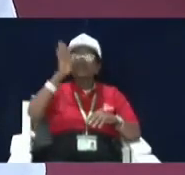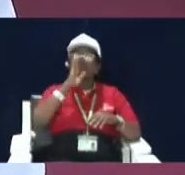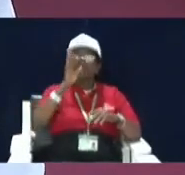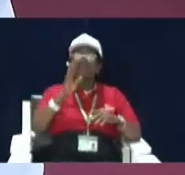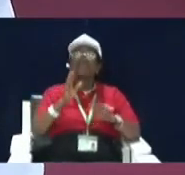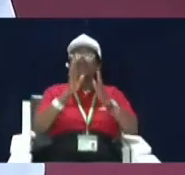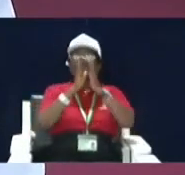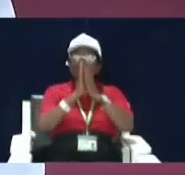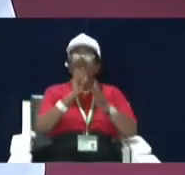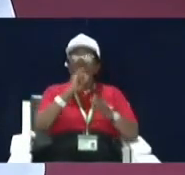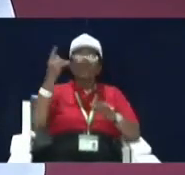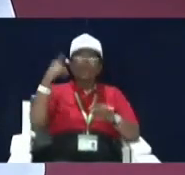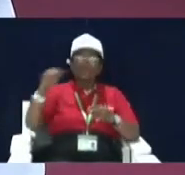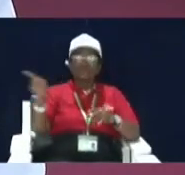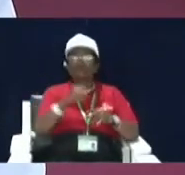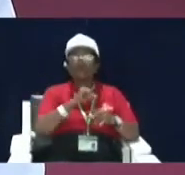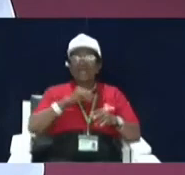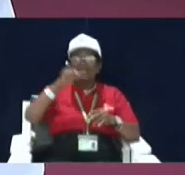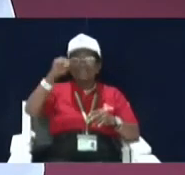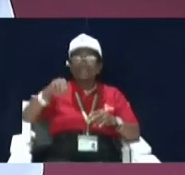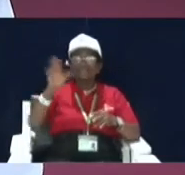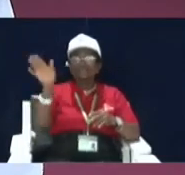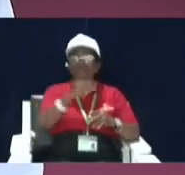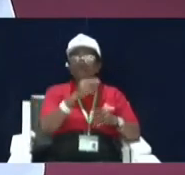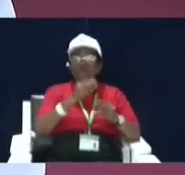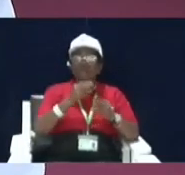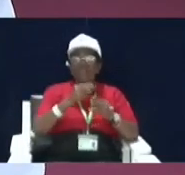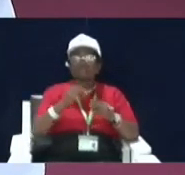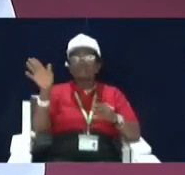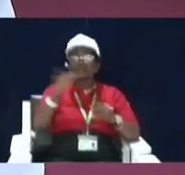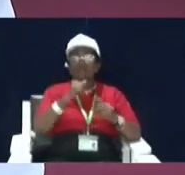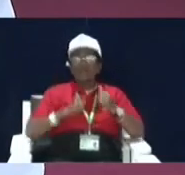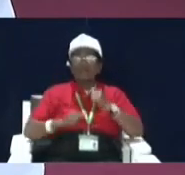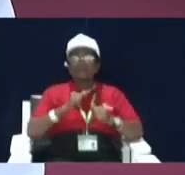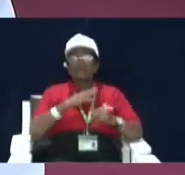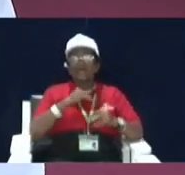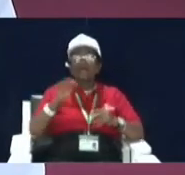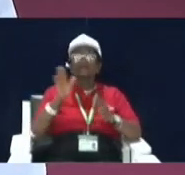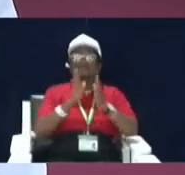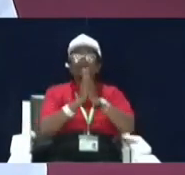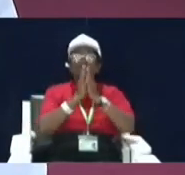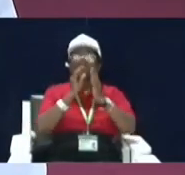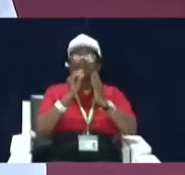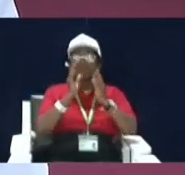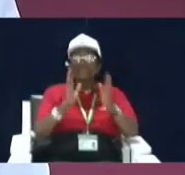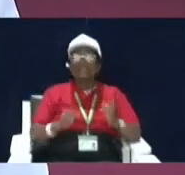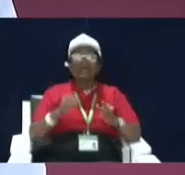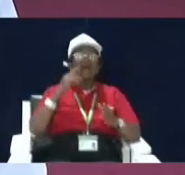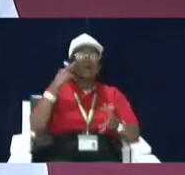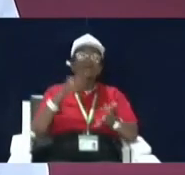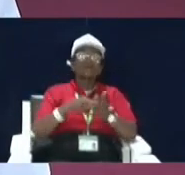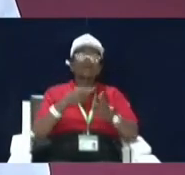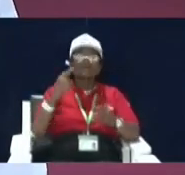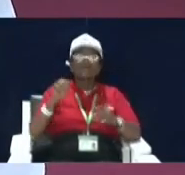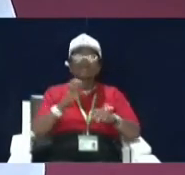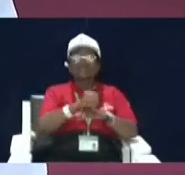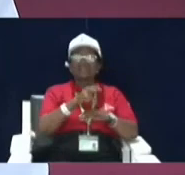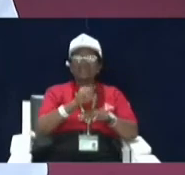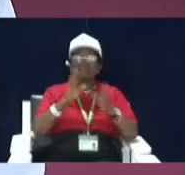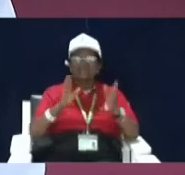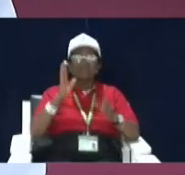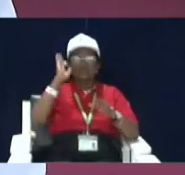I need your names, I need your address, and your prayer requests. The counselors will give